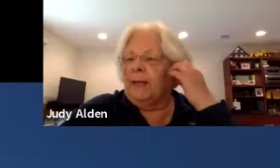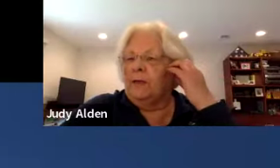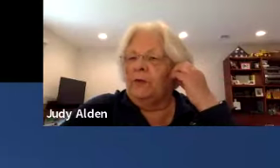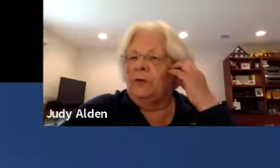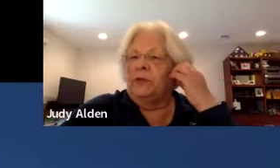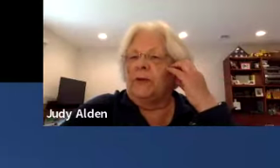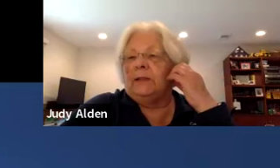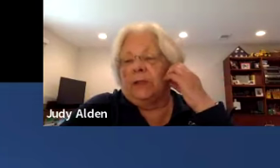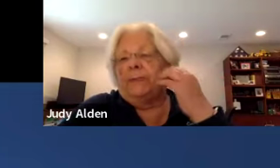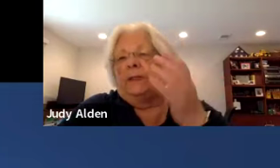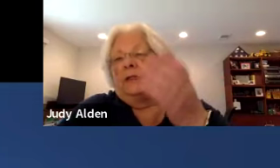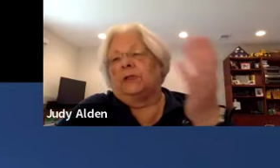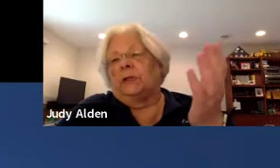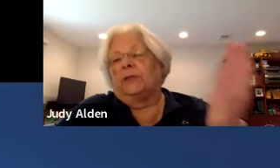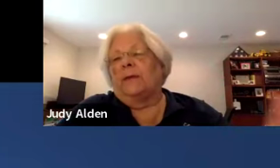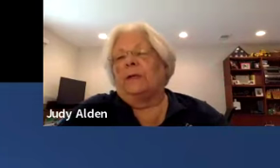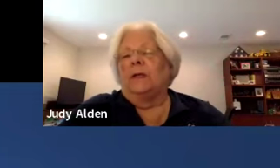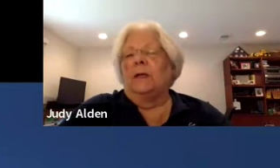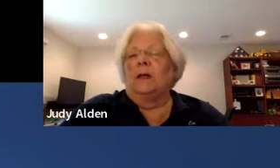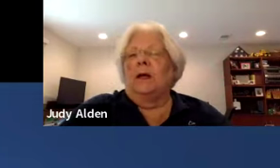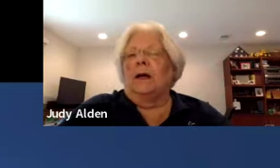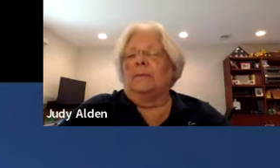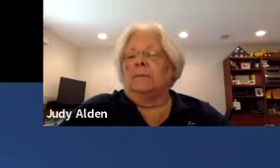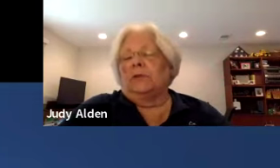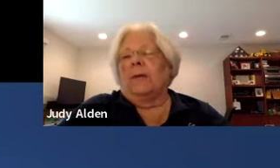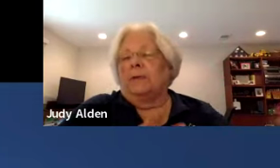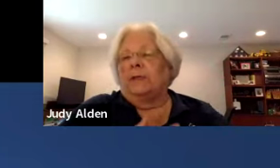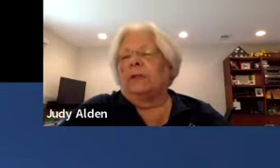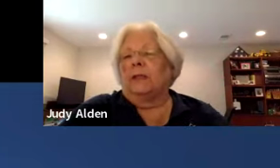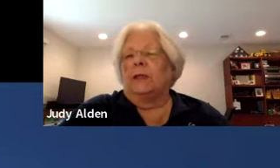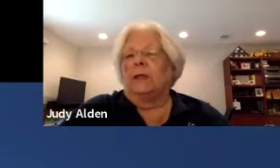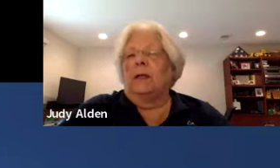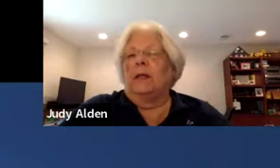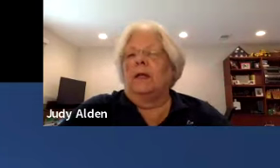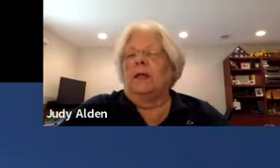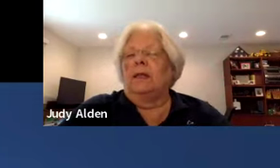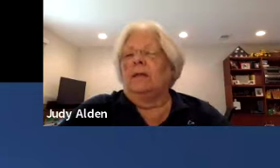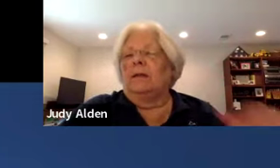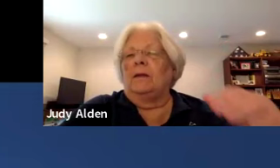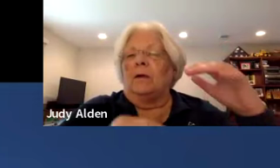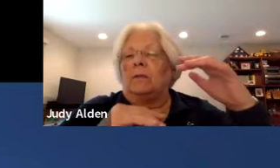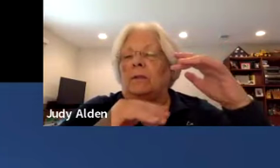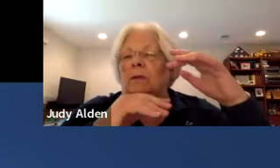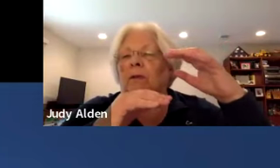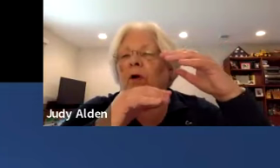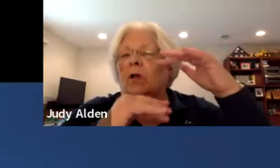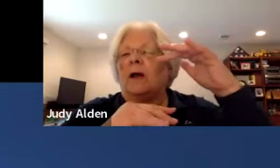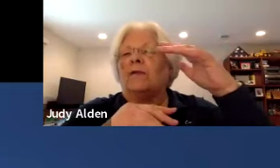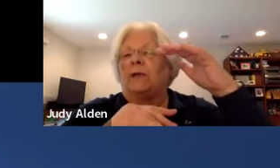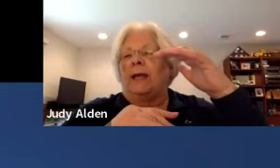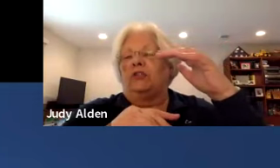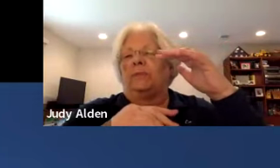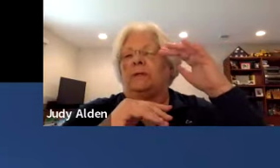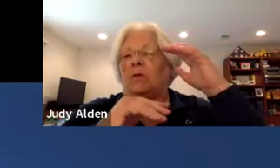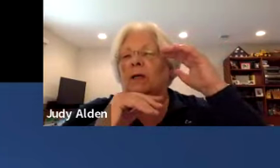I guess my confusion arises, MPD is a good example, which happened recently. It, you know, the whole